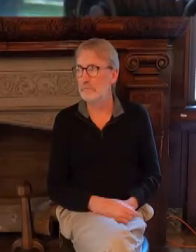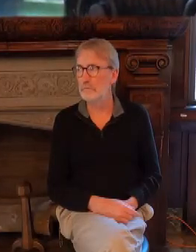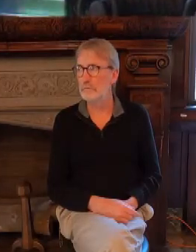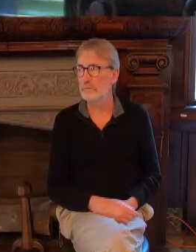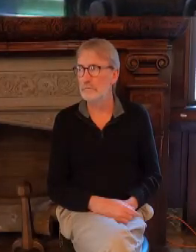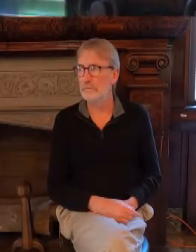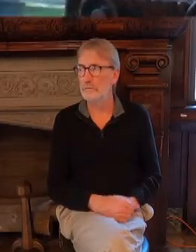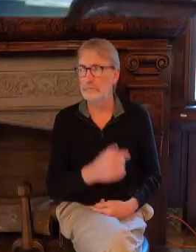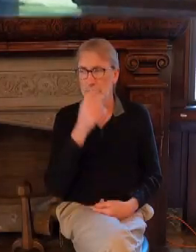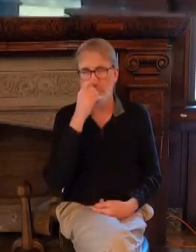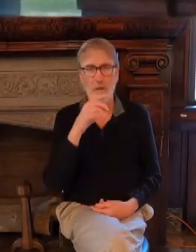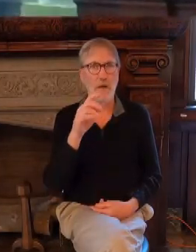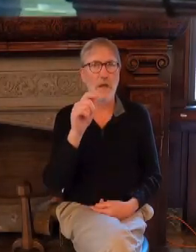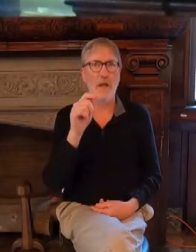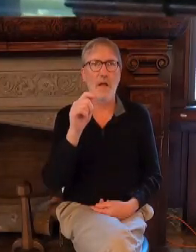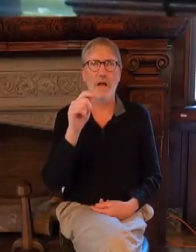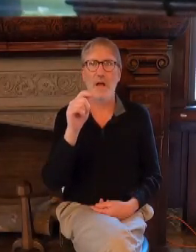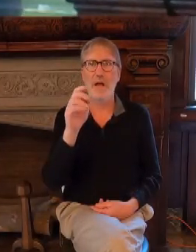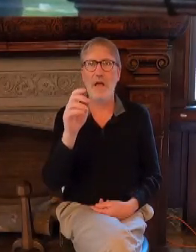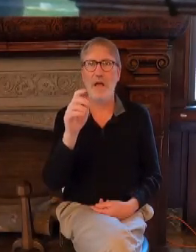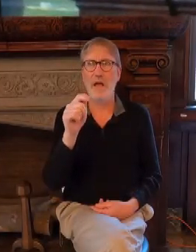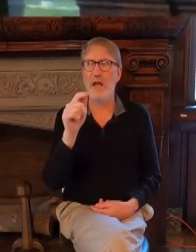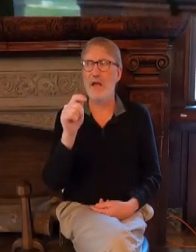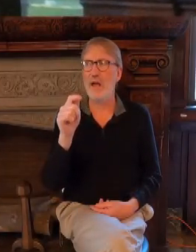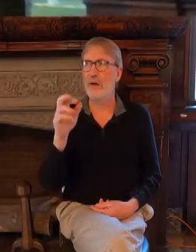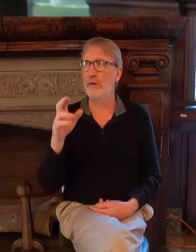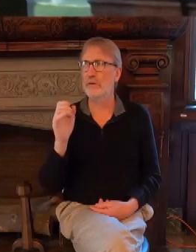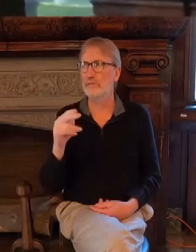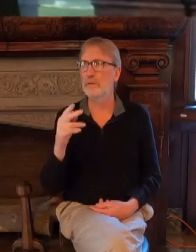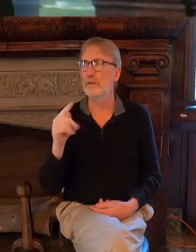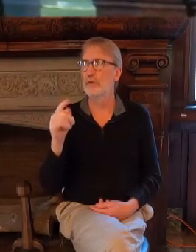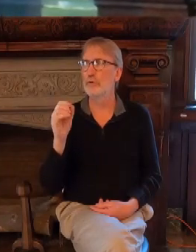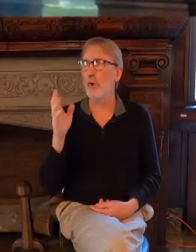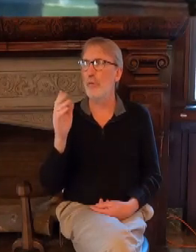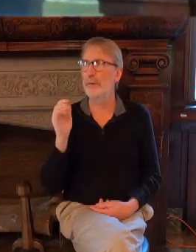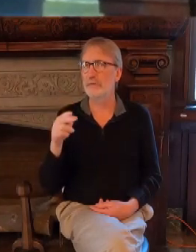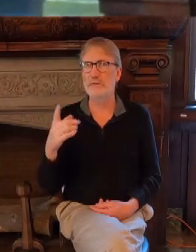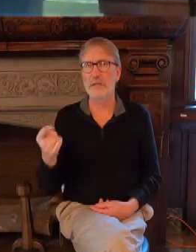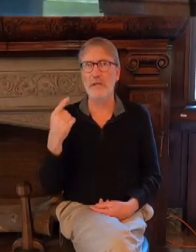going to welcome up Aaron Tobin from the Thank you.